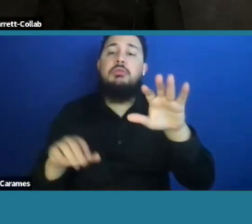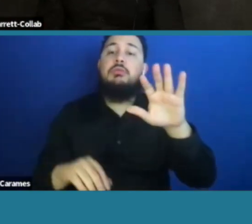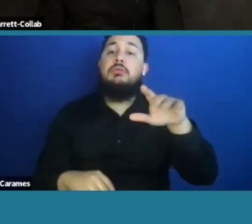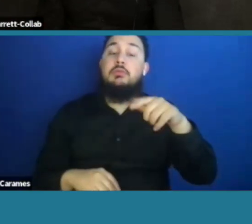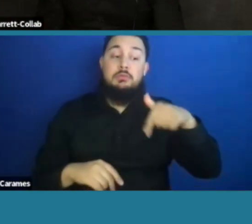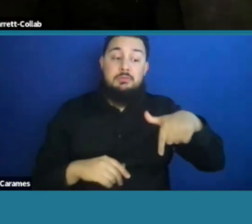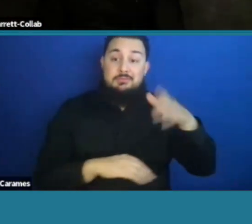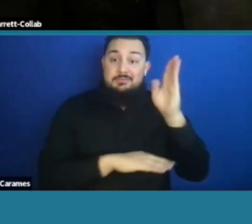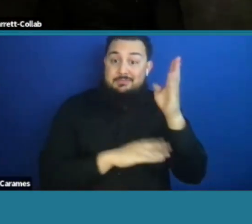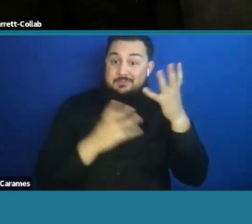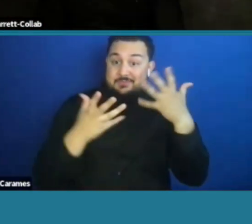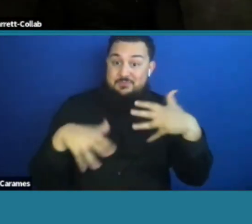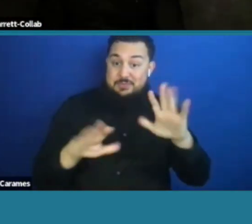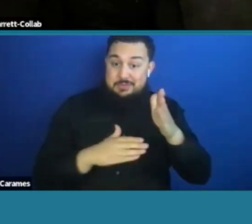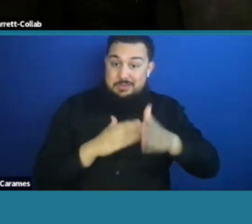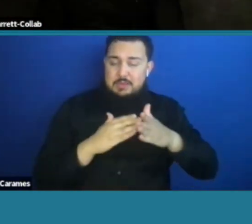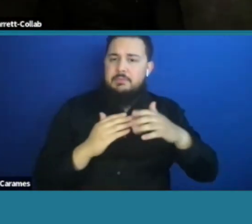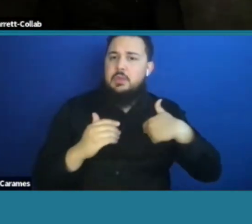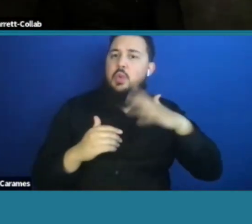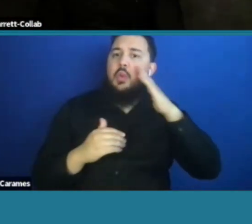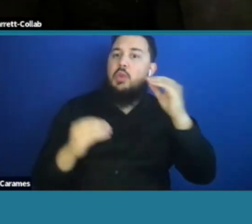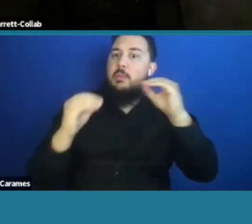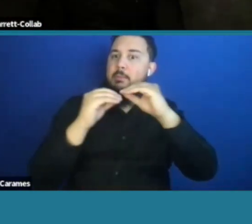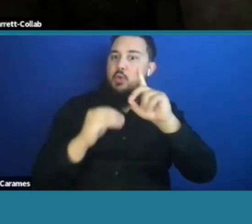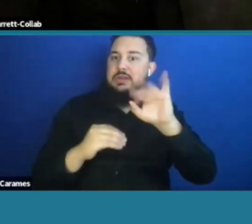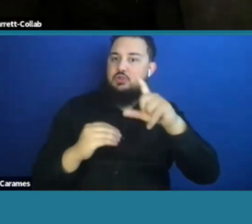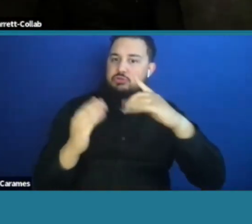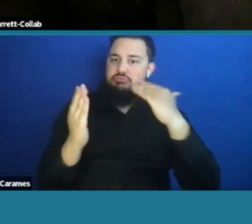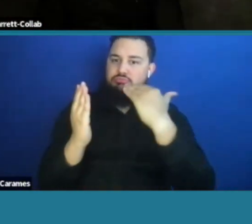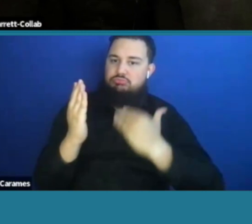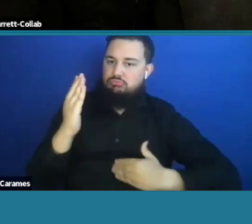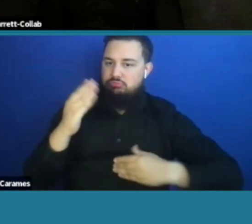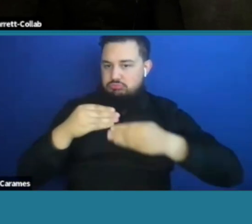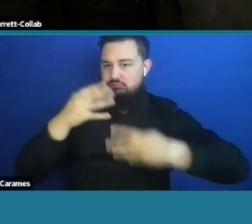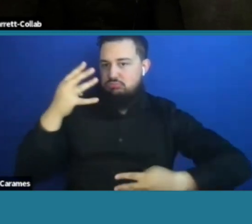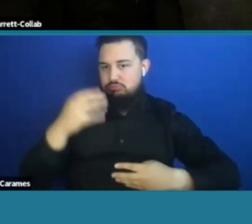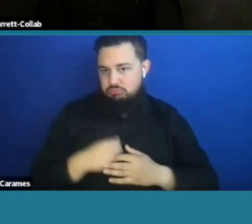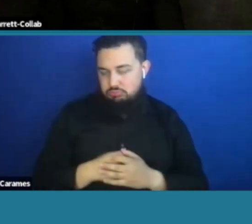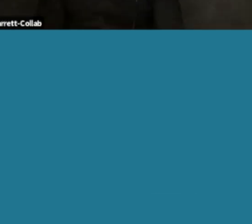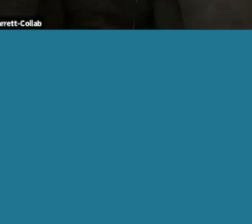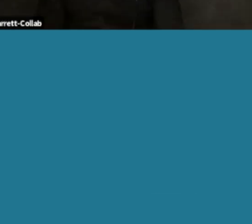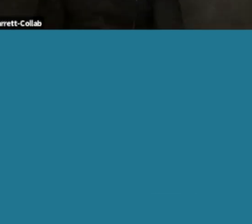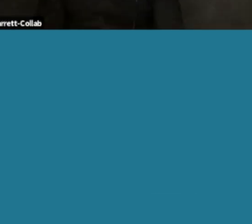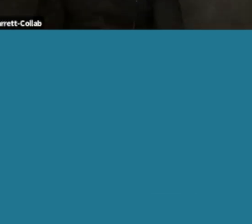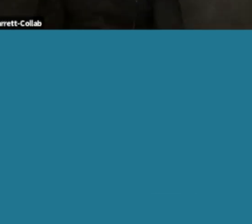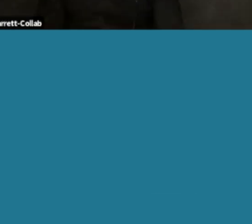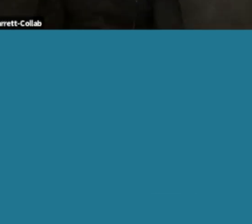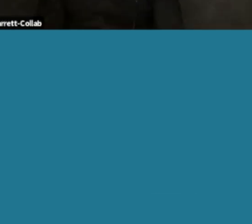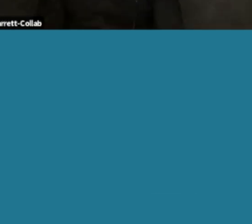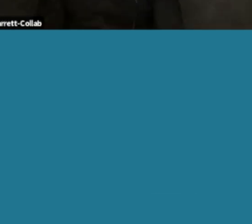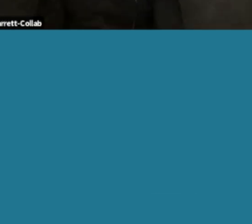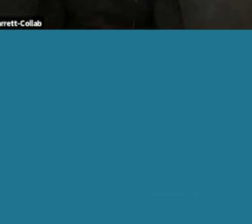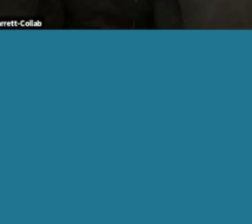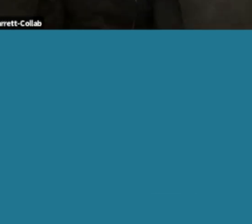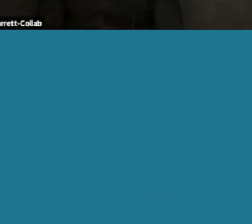this presentation. Next slide, survey QR code at left, donation QR code at right. Links in video description below.